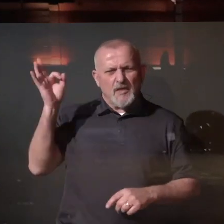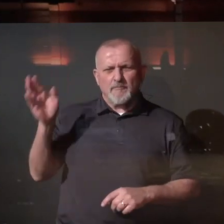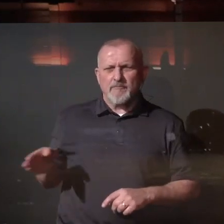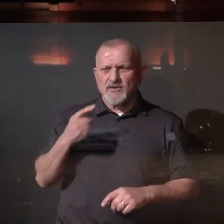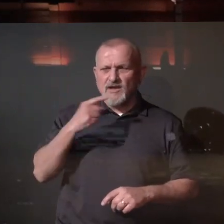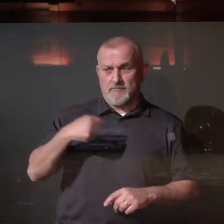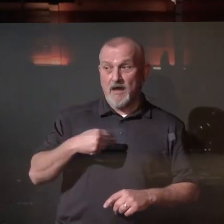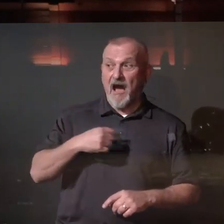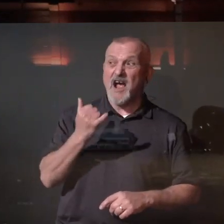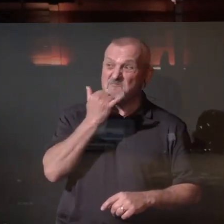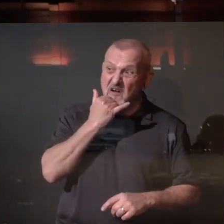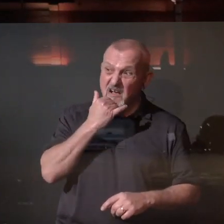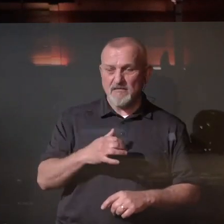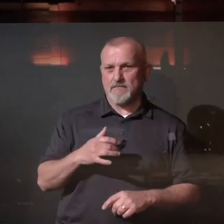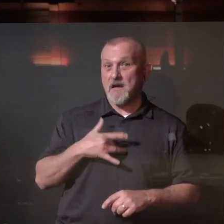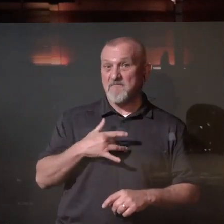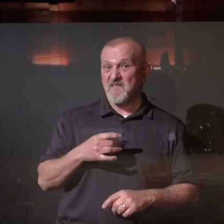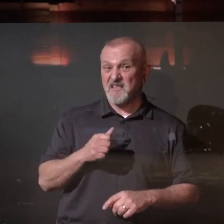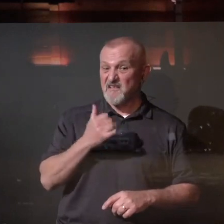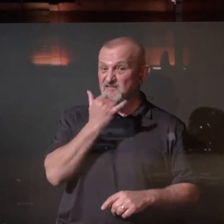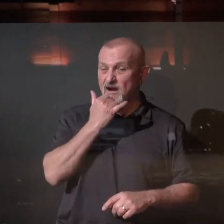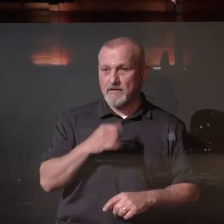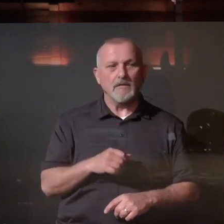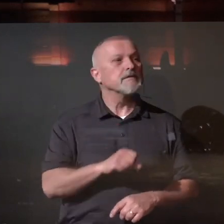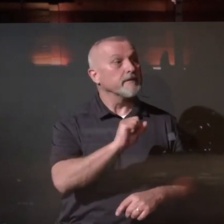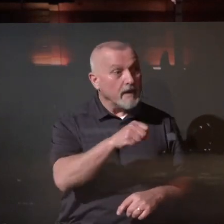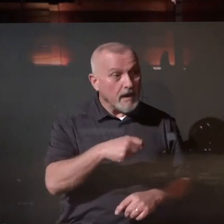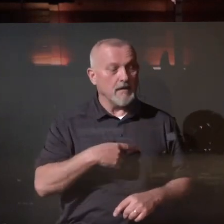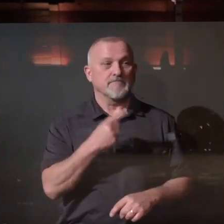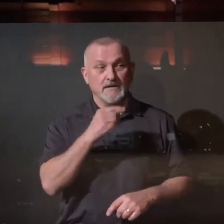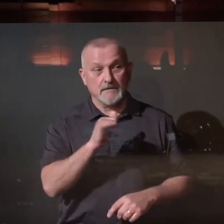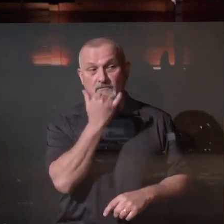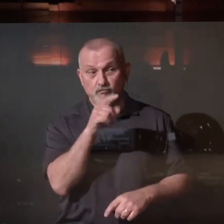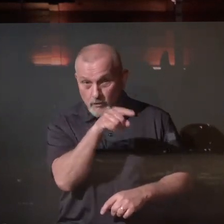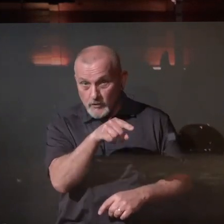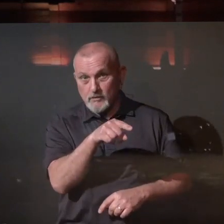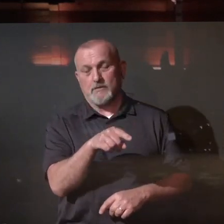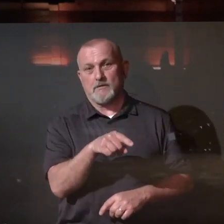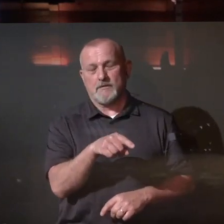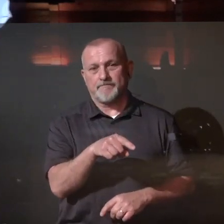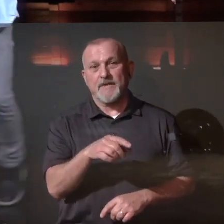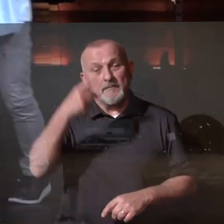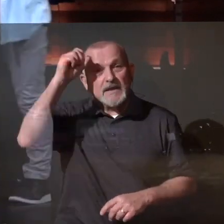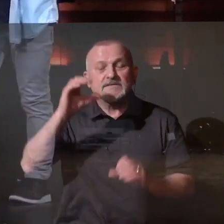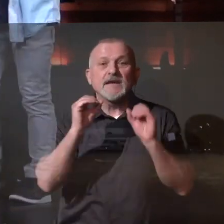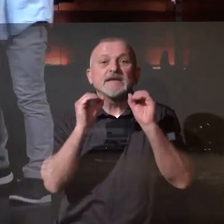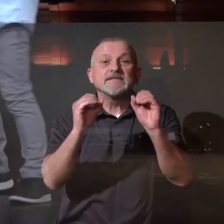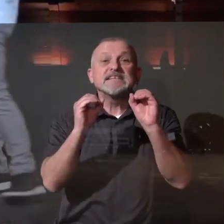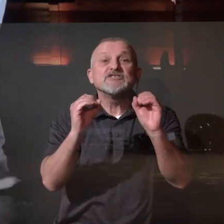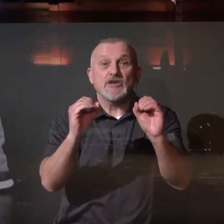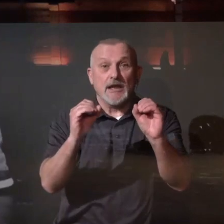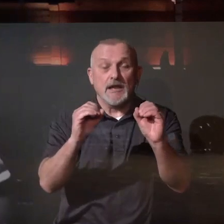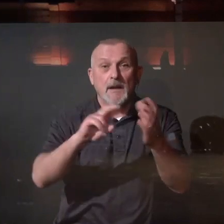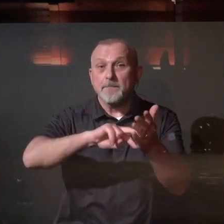and what I feel and what I think. Yeah, I think that you're wrong. Why? You know what teaching means? Here's another regular dictionary